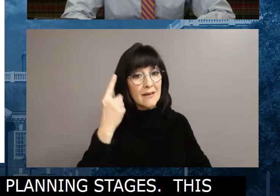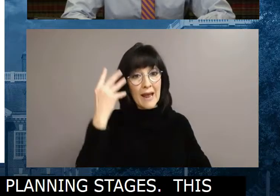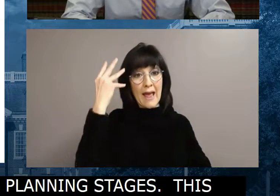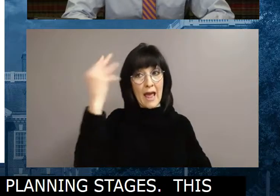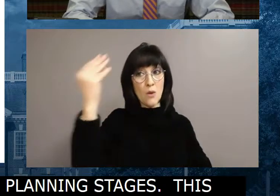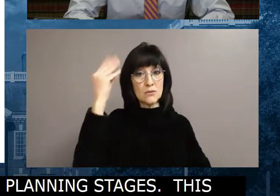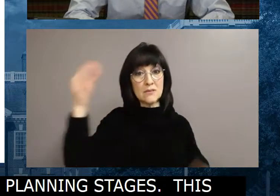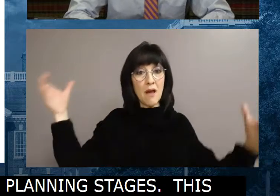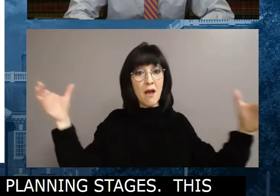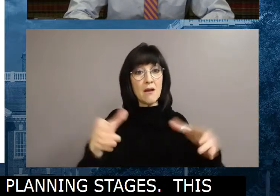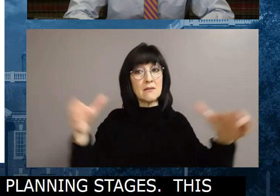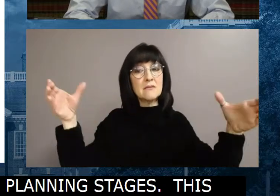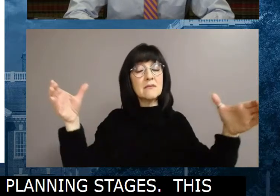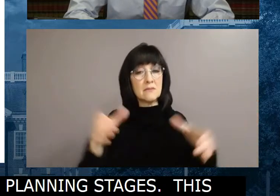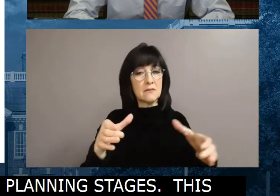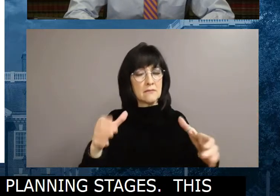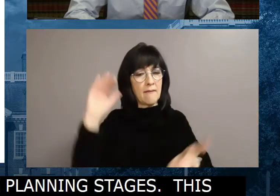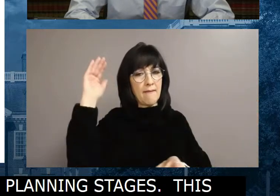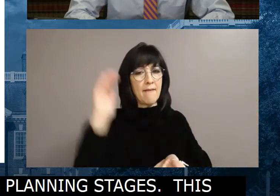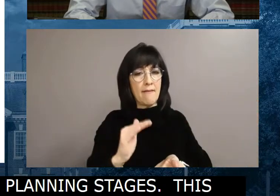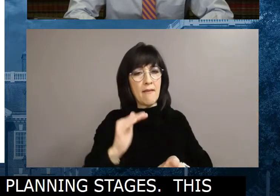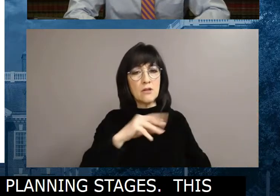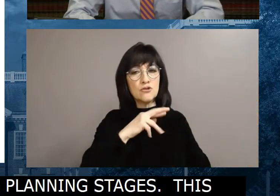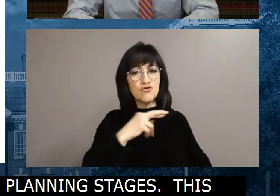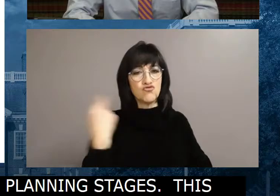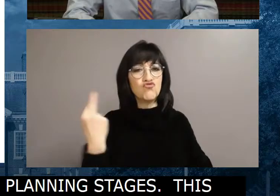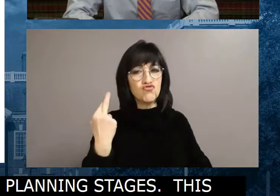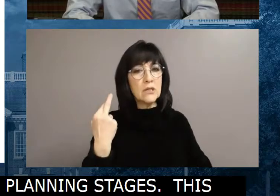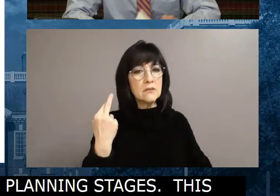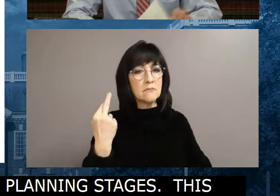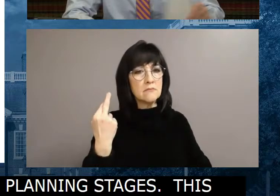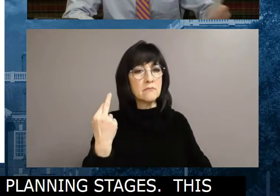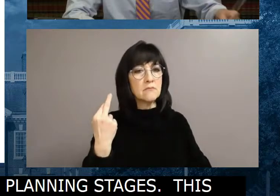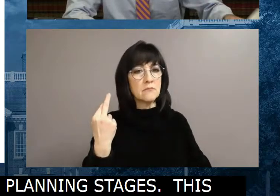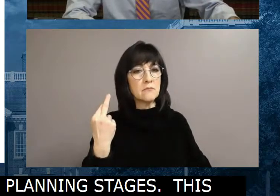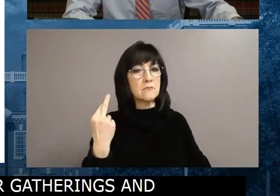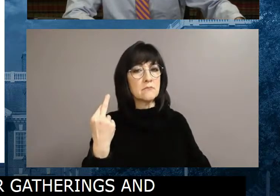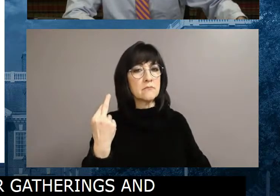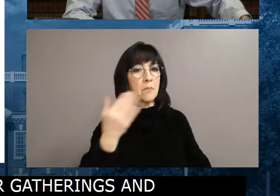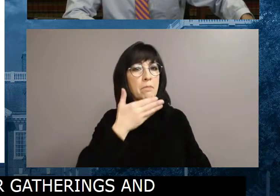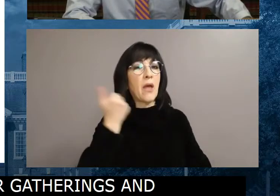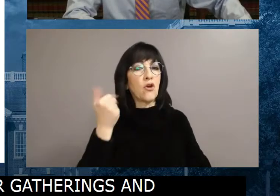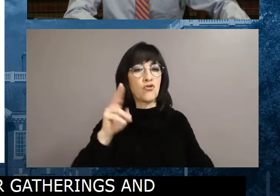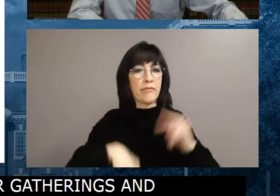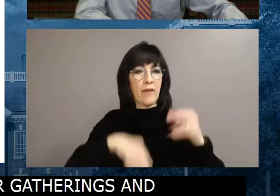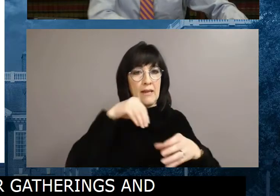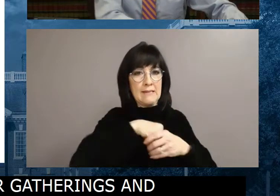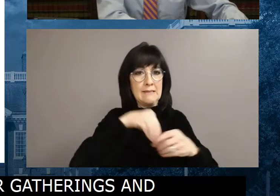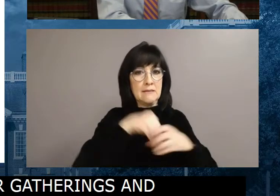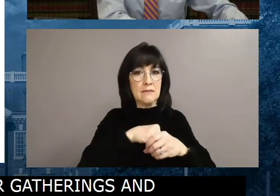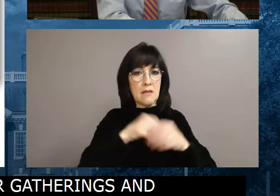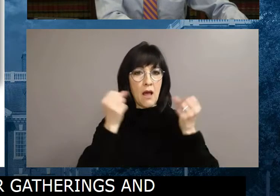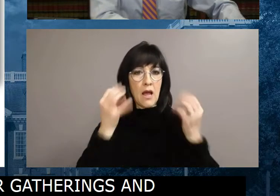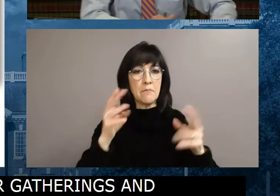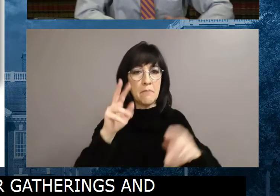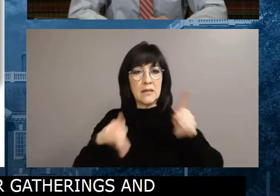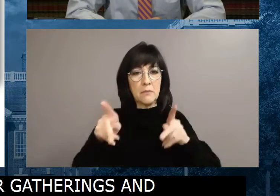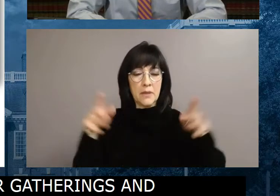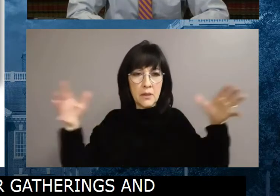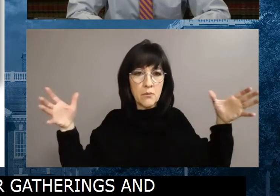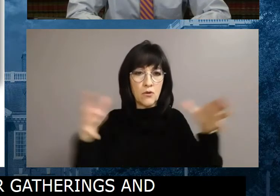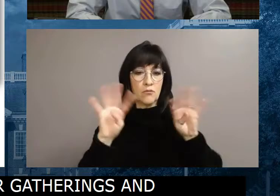than indoor gathering, and something that we all need to keep in mind as we all start moving around. We've had